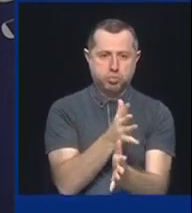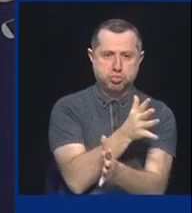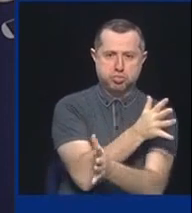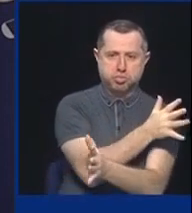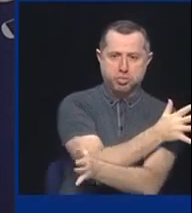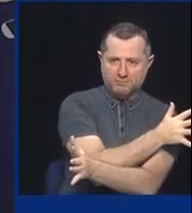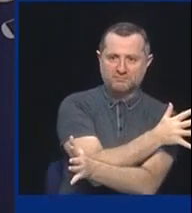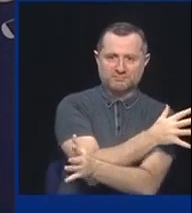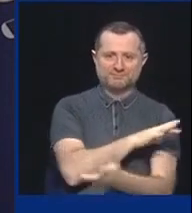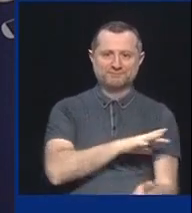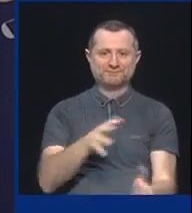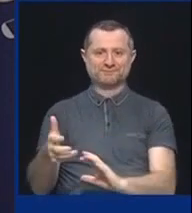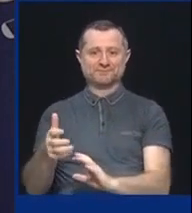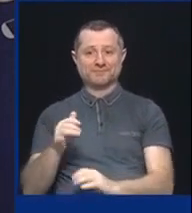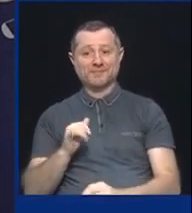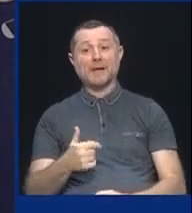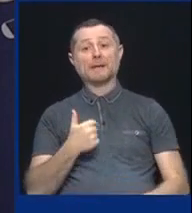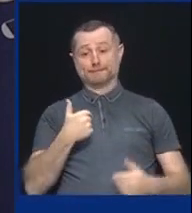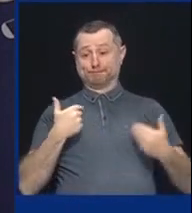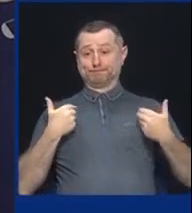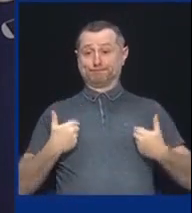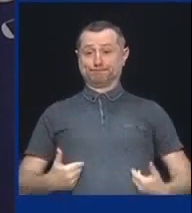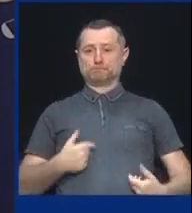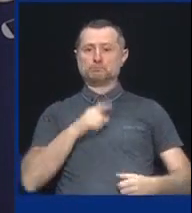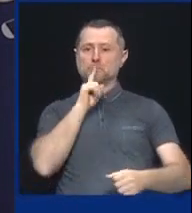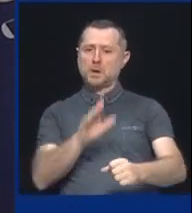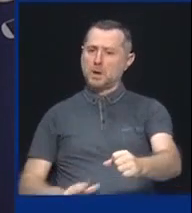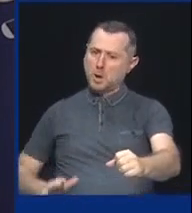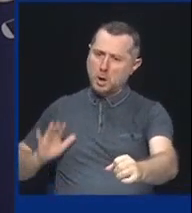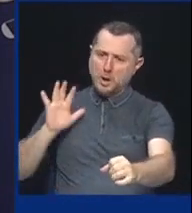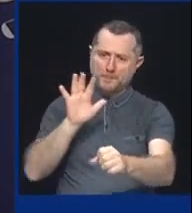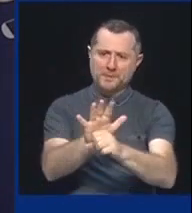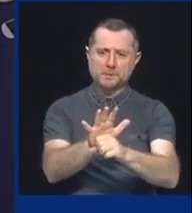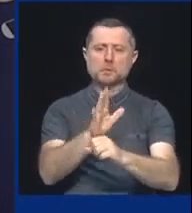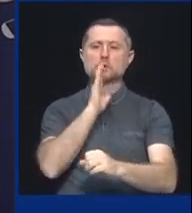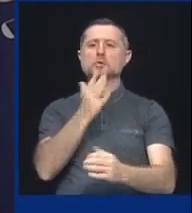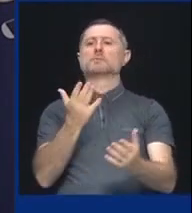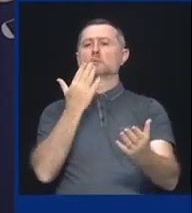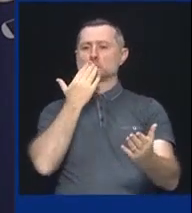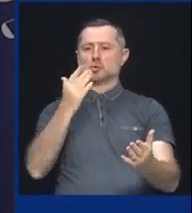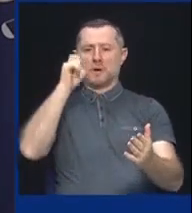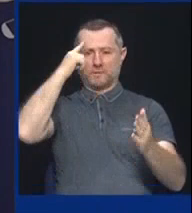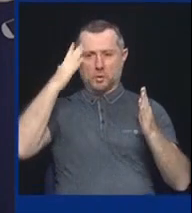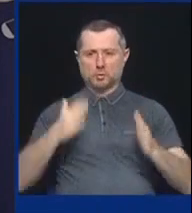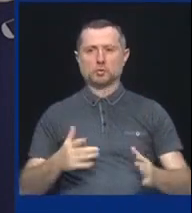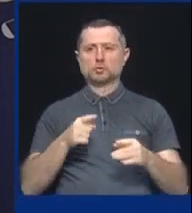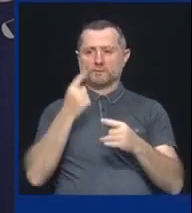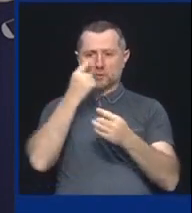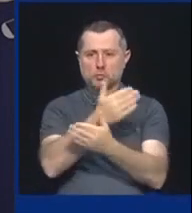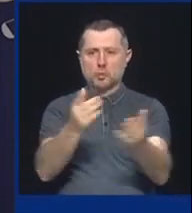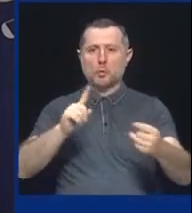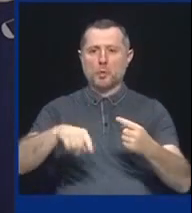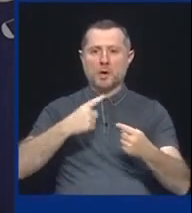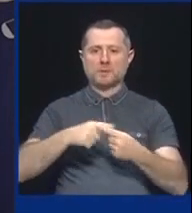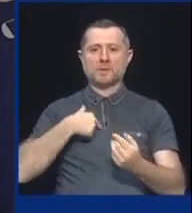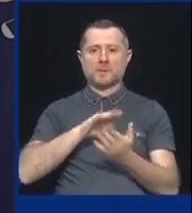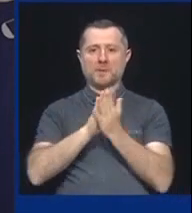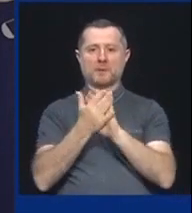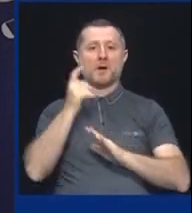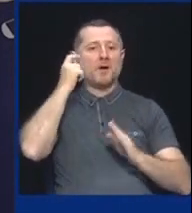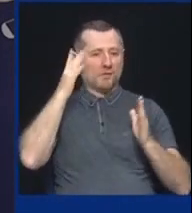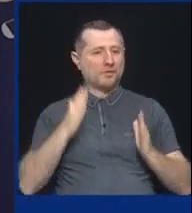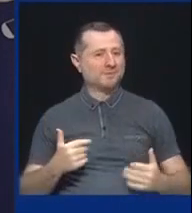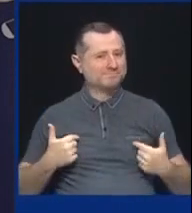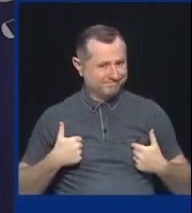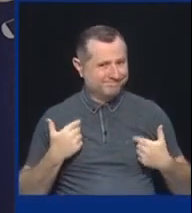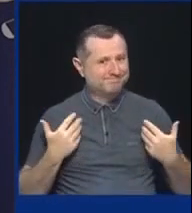changed. I became a fighter, but I became a fighter for you. And it is your best